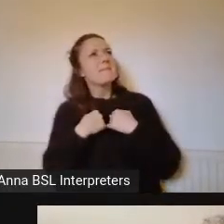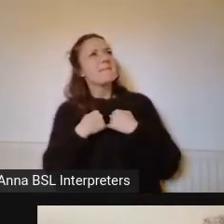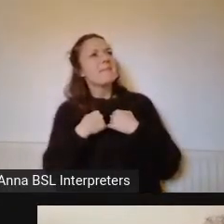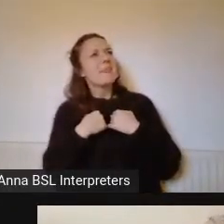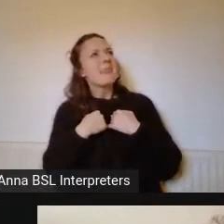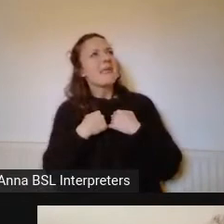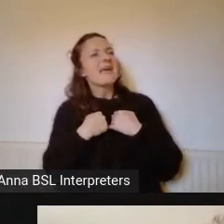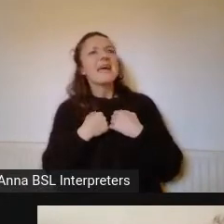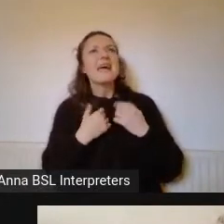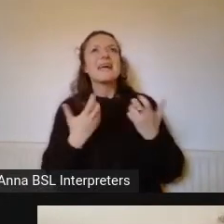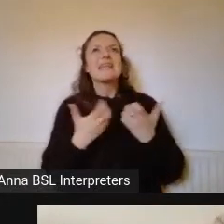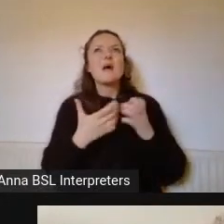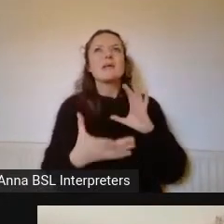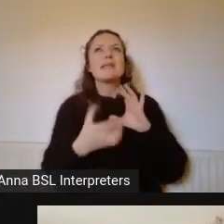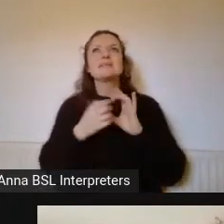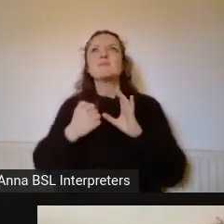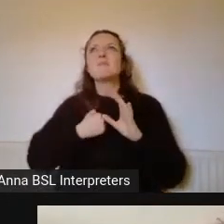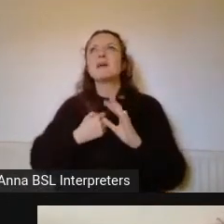I mean,